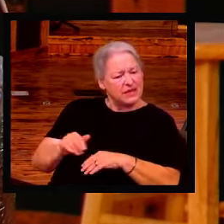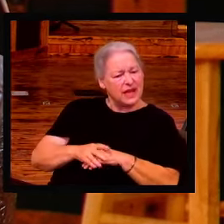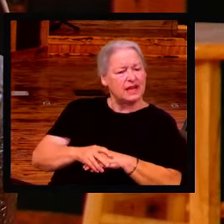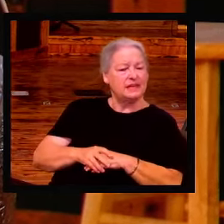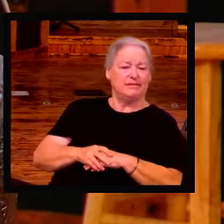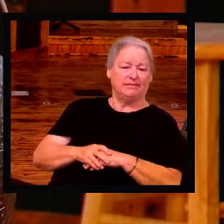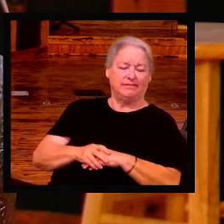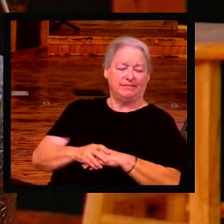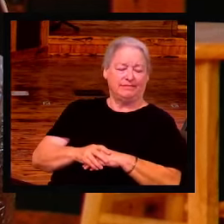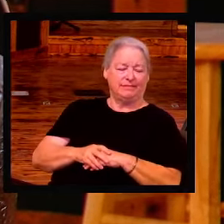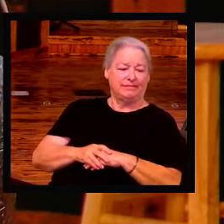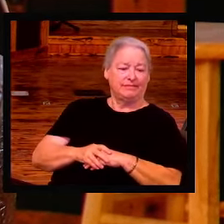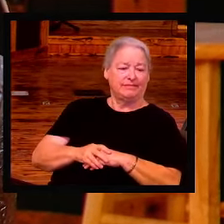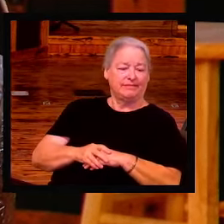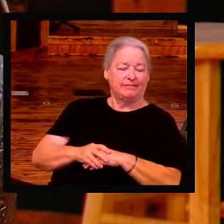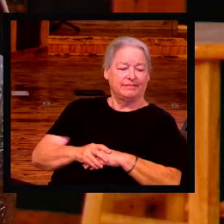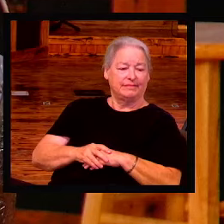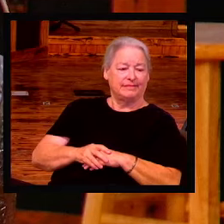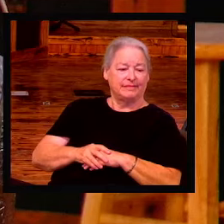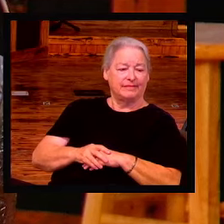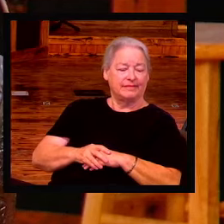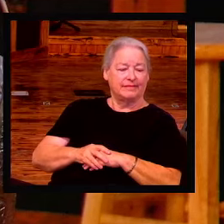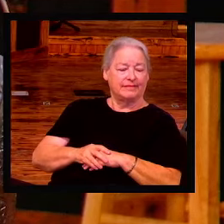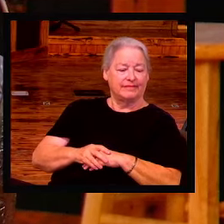about. And